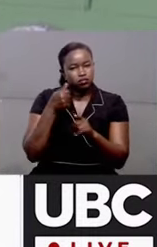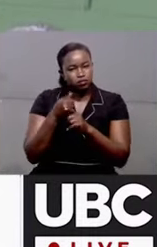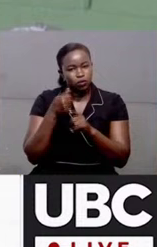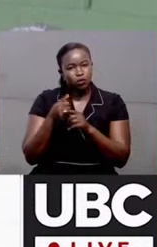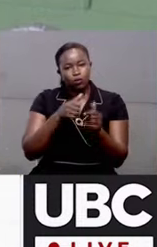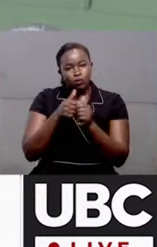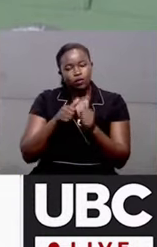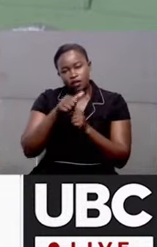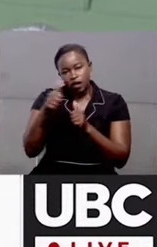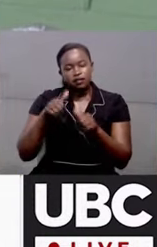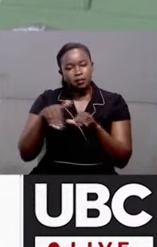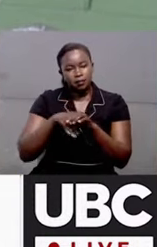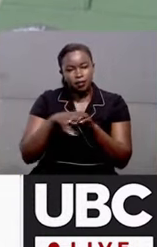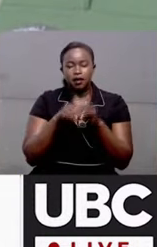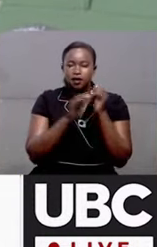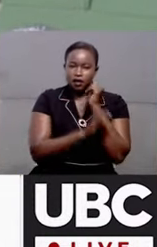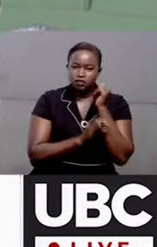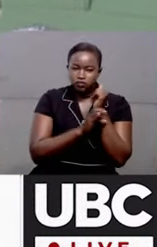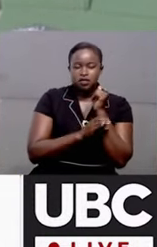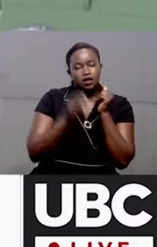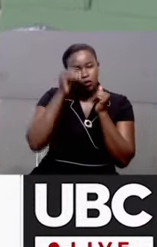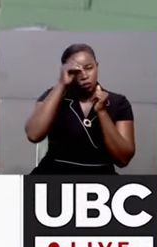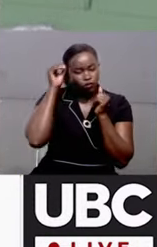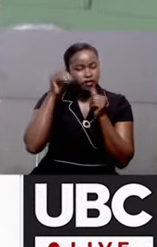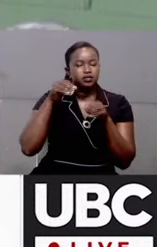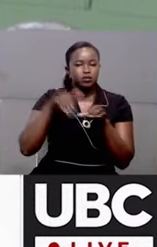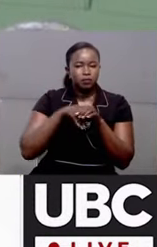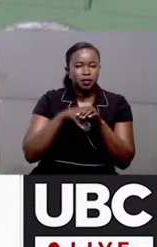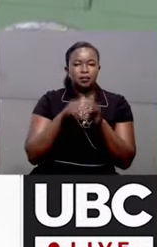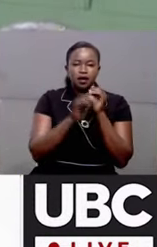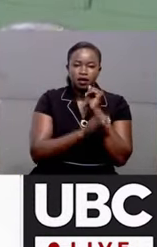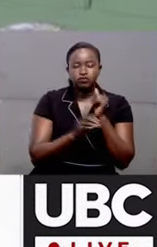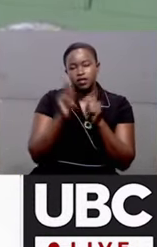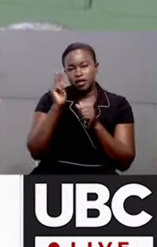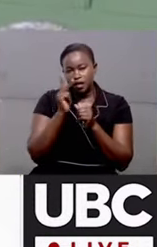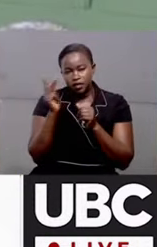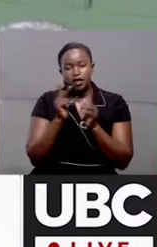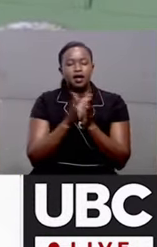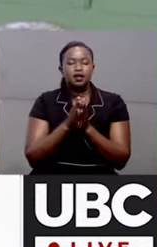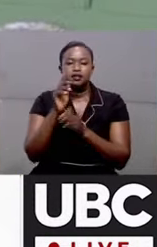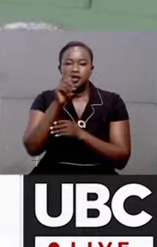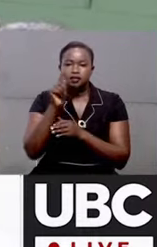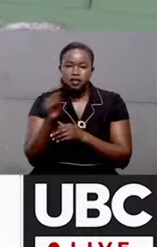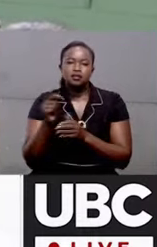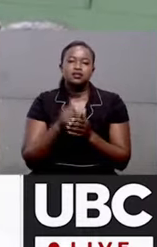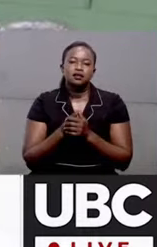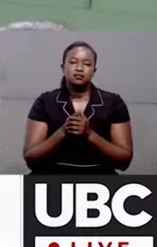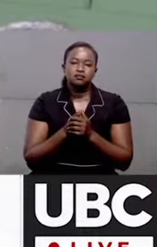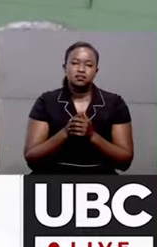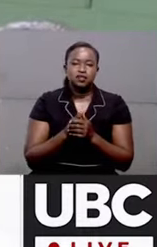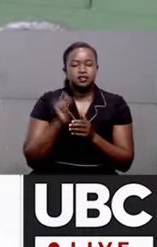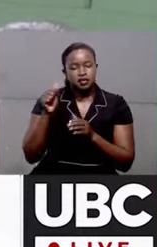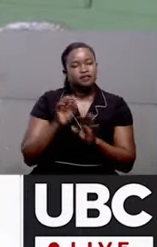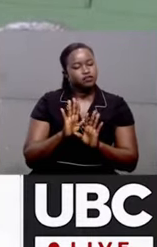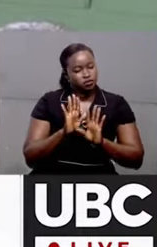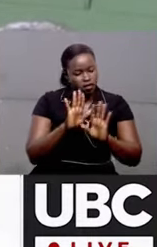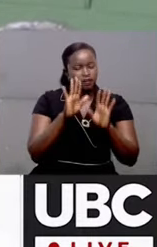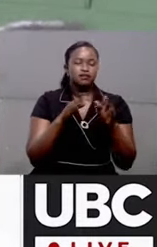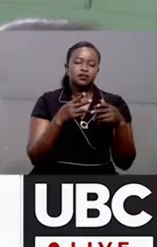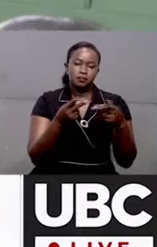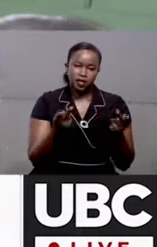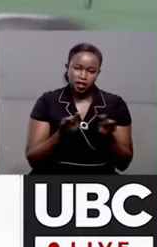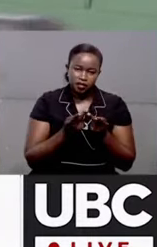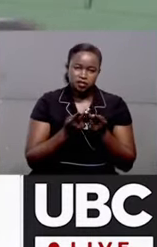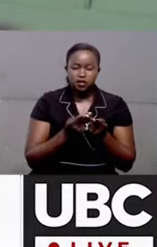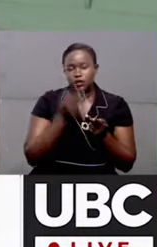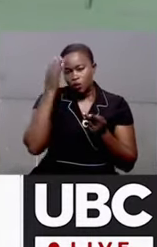other member countries, that is the original member countries of East Africa, that's Kenya and Tanzania, to let go of this facility so